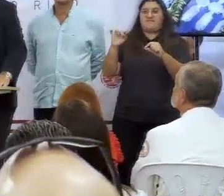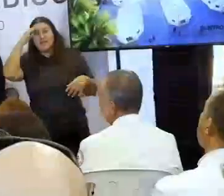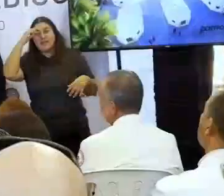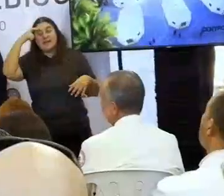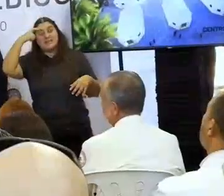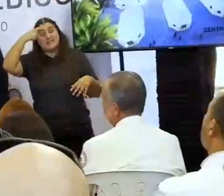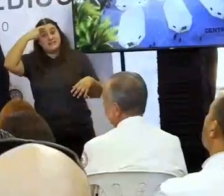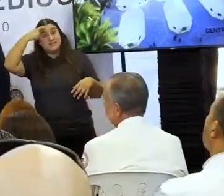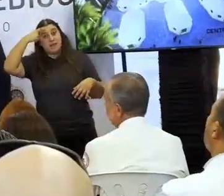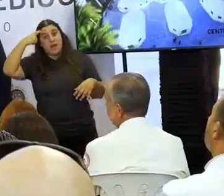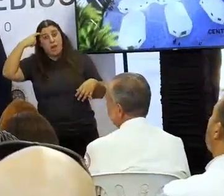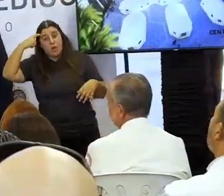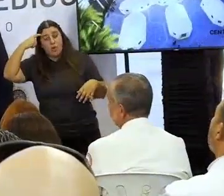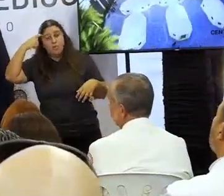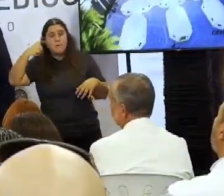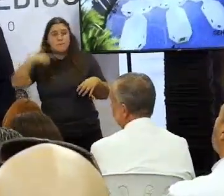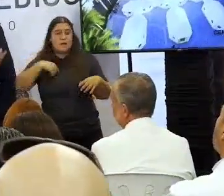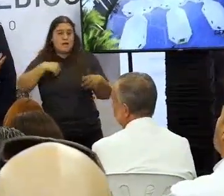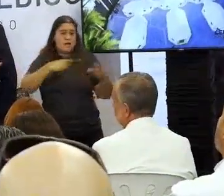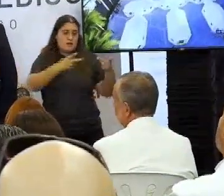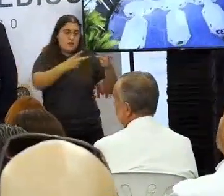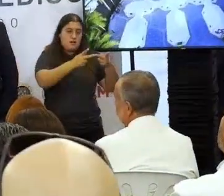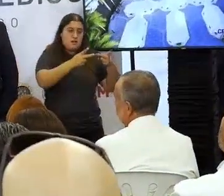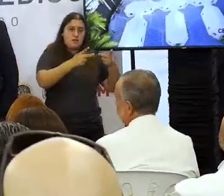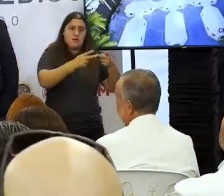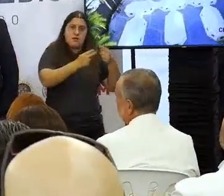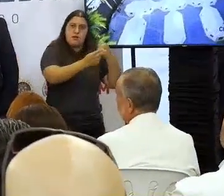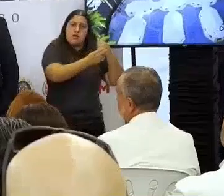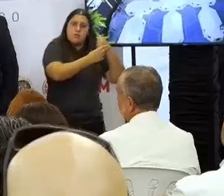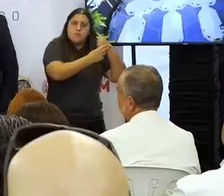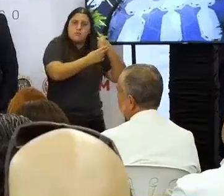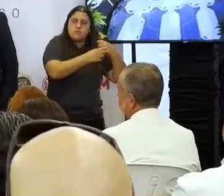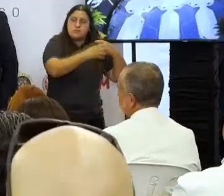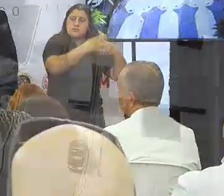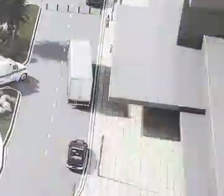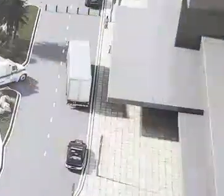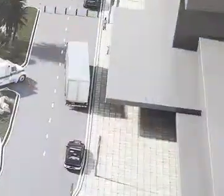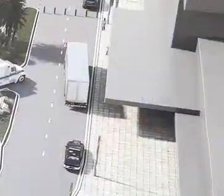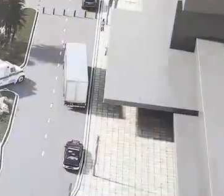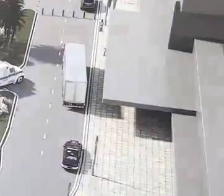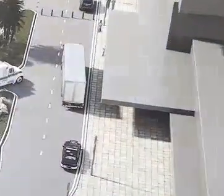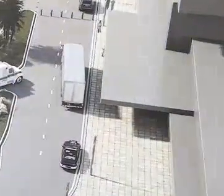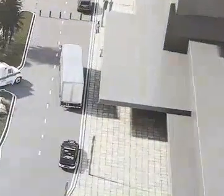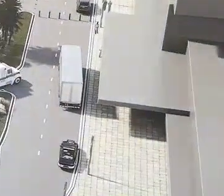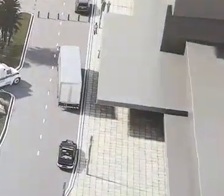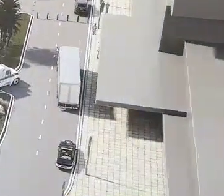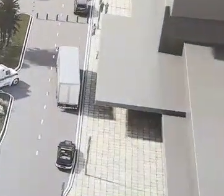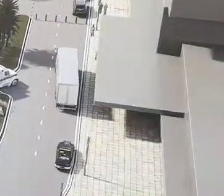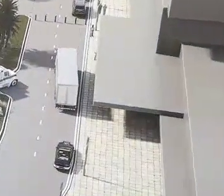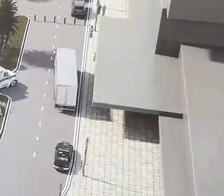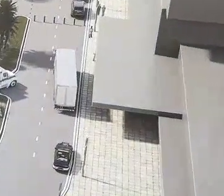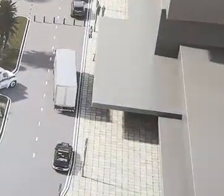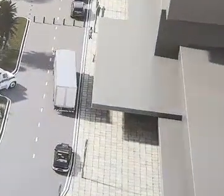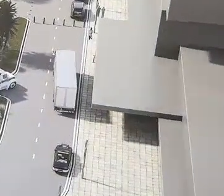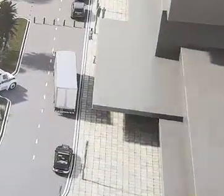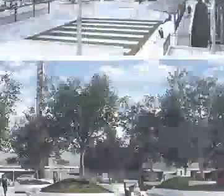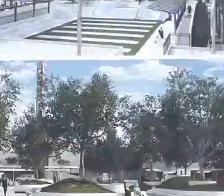to the government's commitment to building a robust healthcare system capable of meeting the needs of all Puerto Ricans.